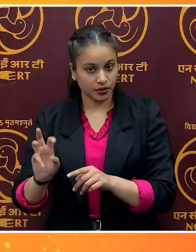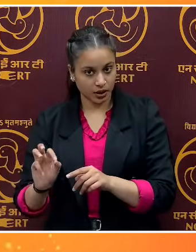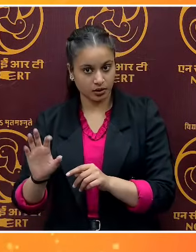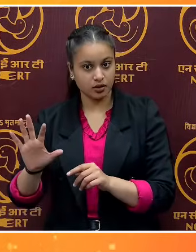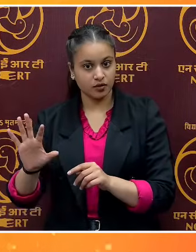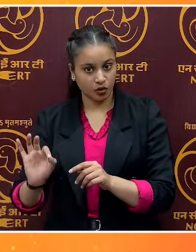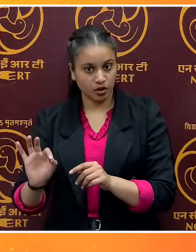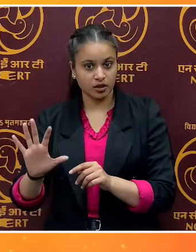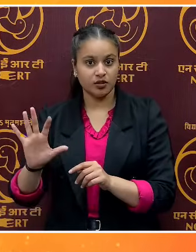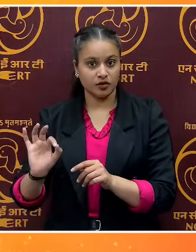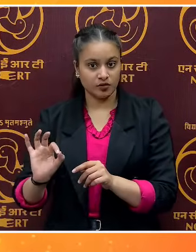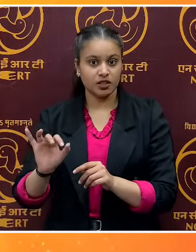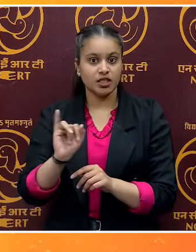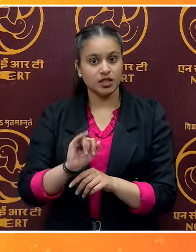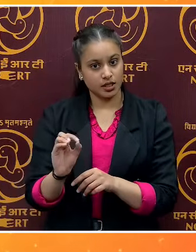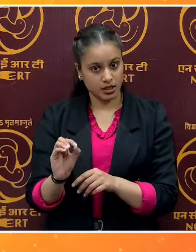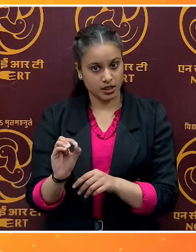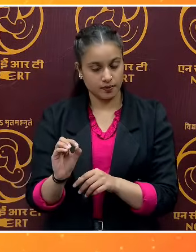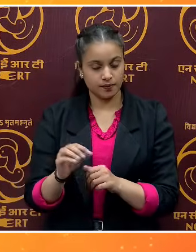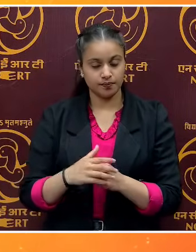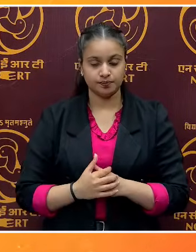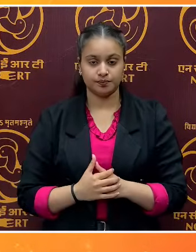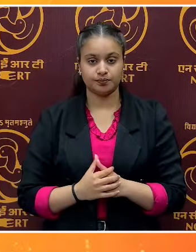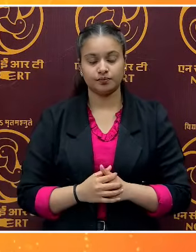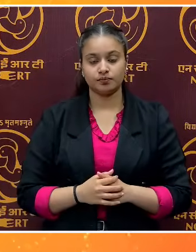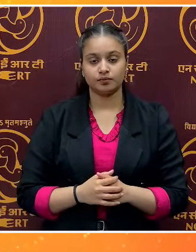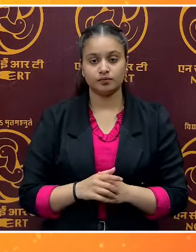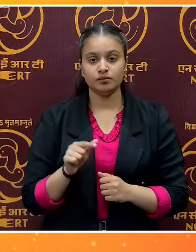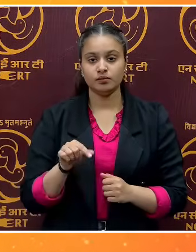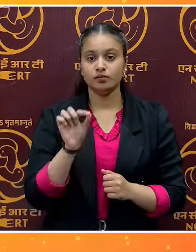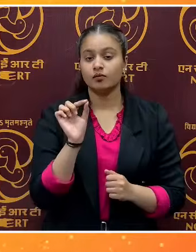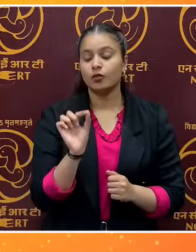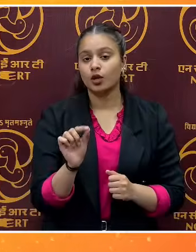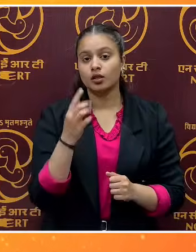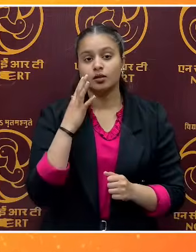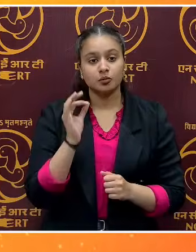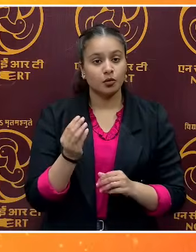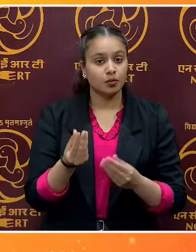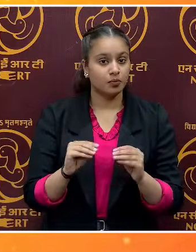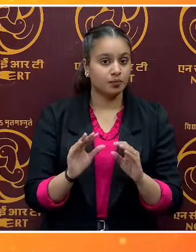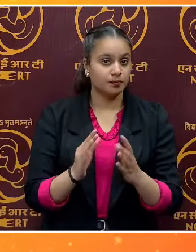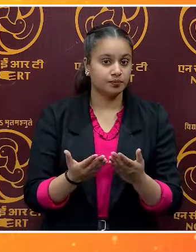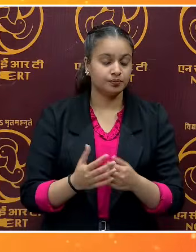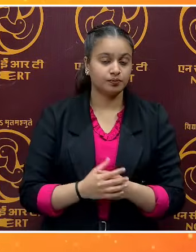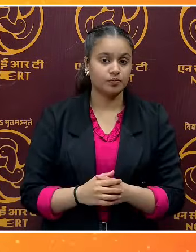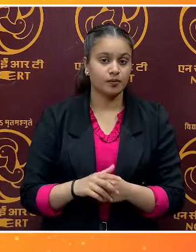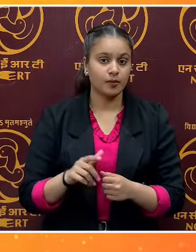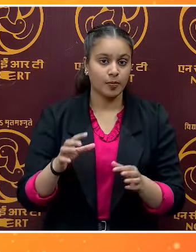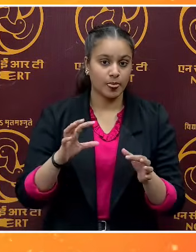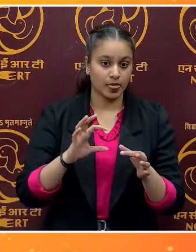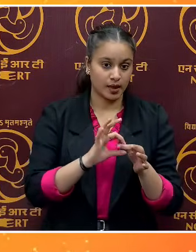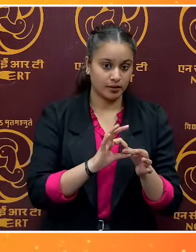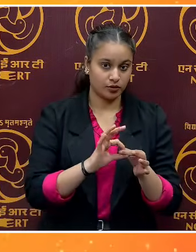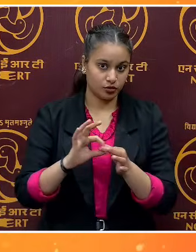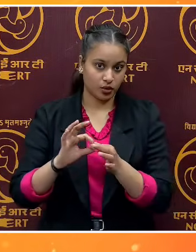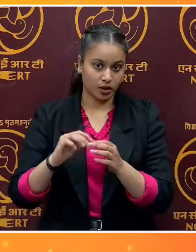40, 50, 60. So, this point is important for us. Let us join